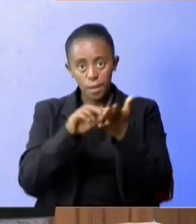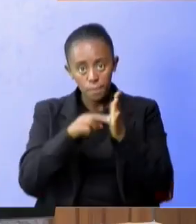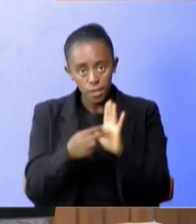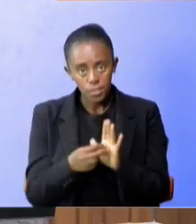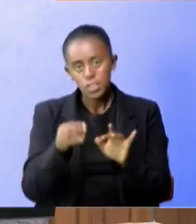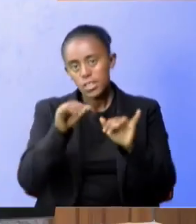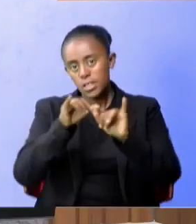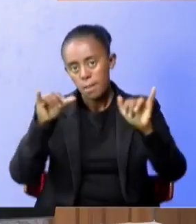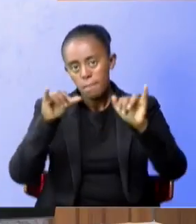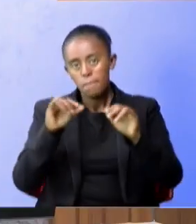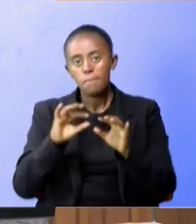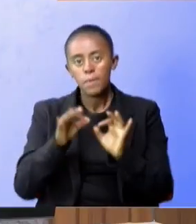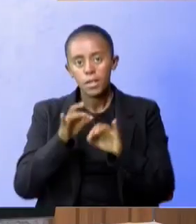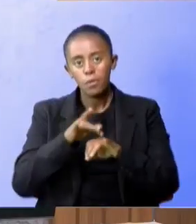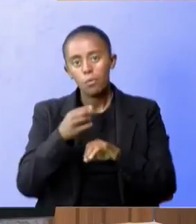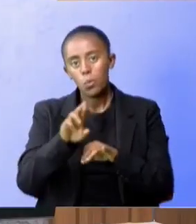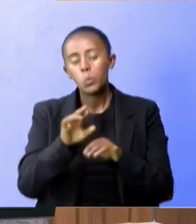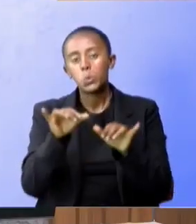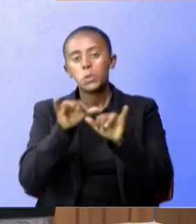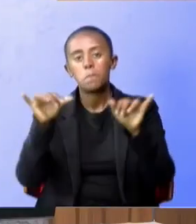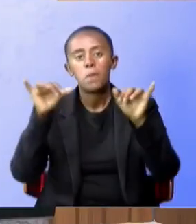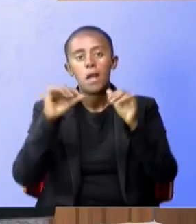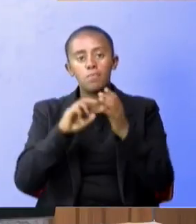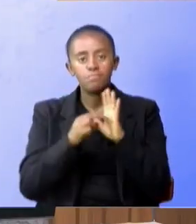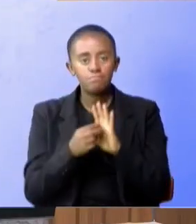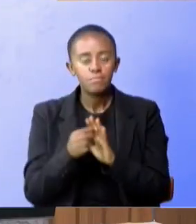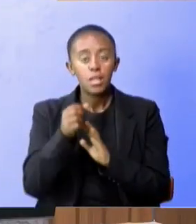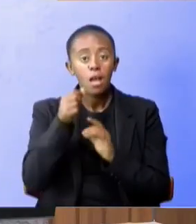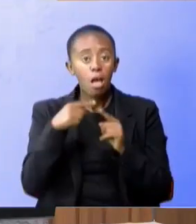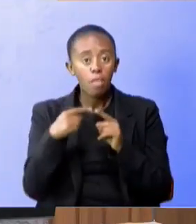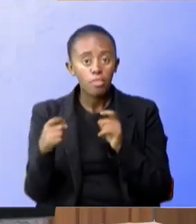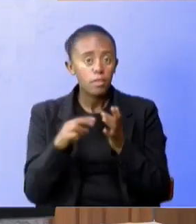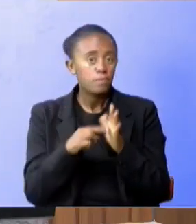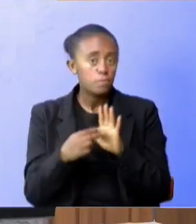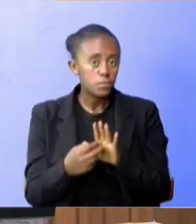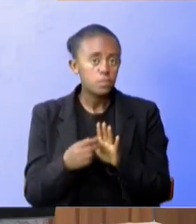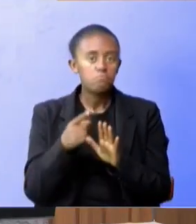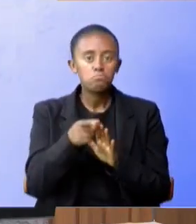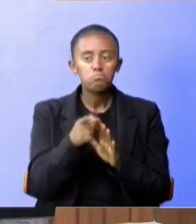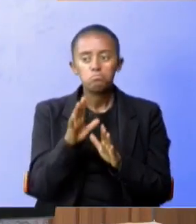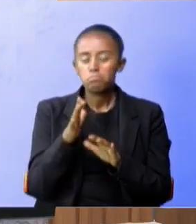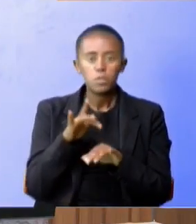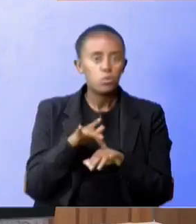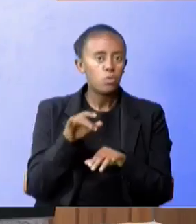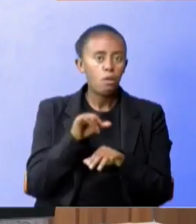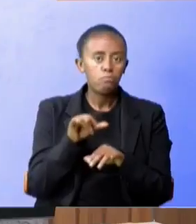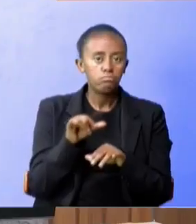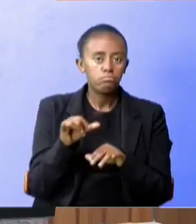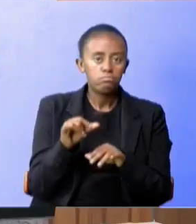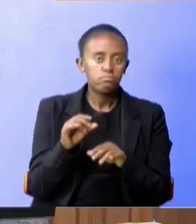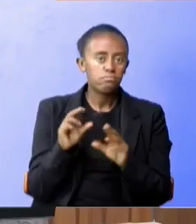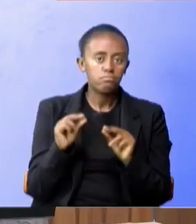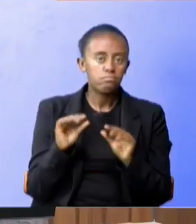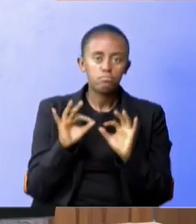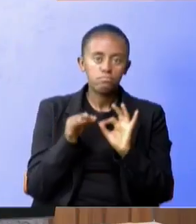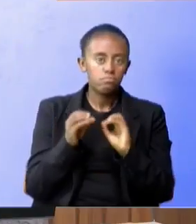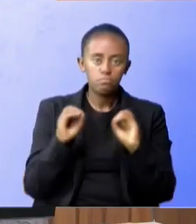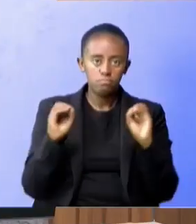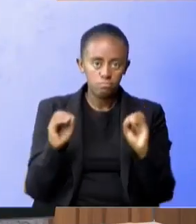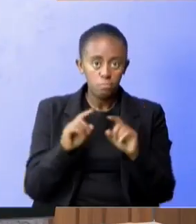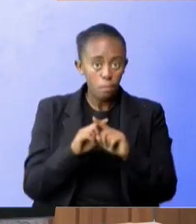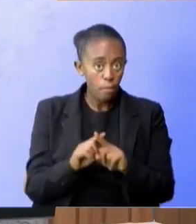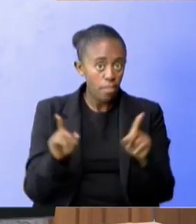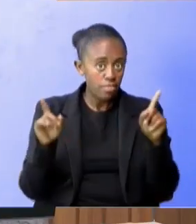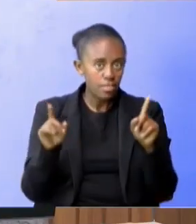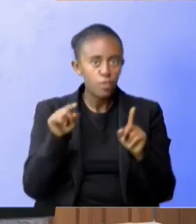the same meaning or similar meaning. On antonym, on the other hand, it may not have the same meaning as different, but if